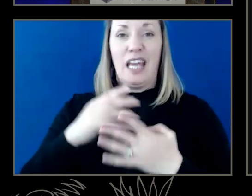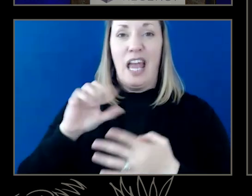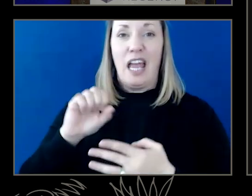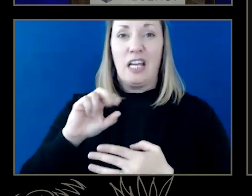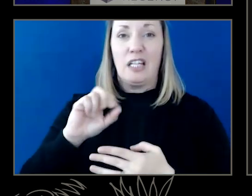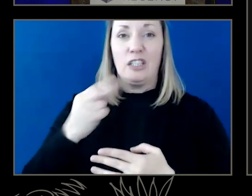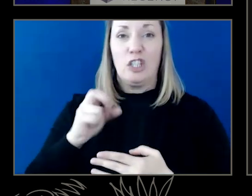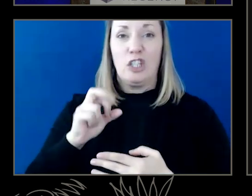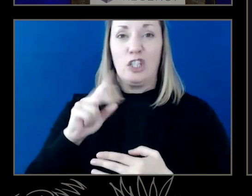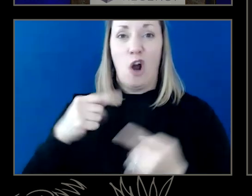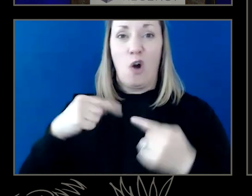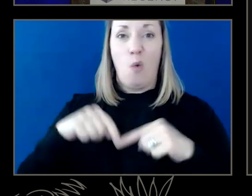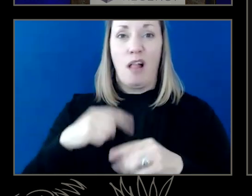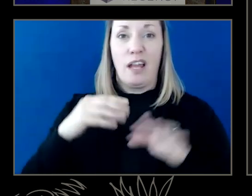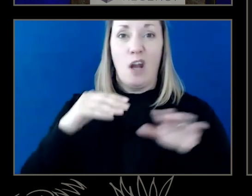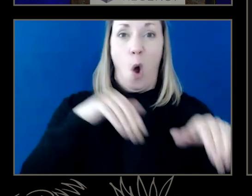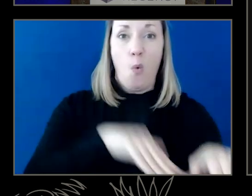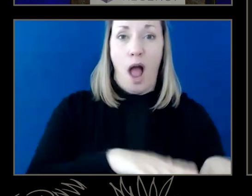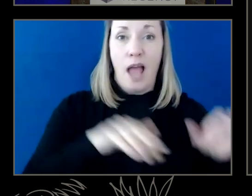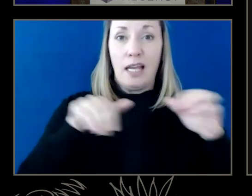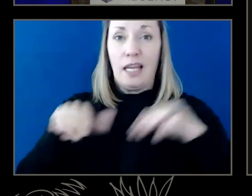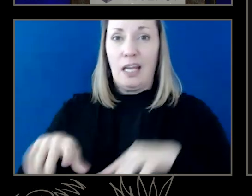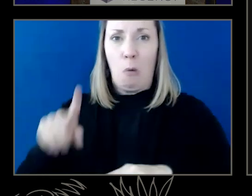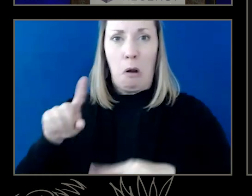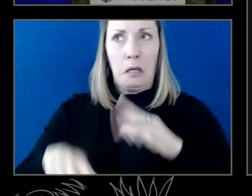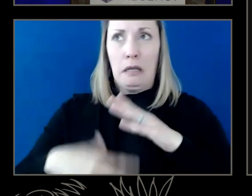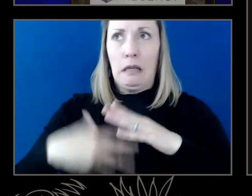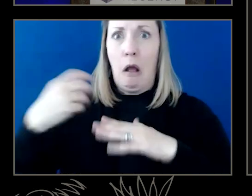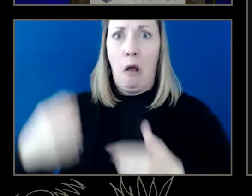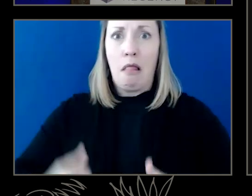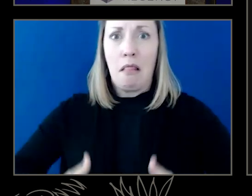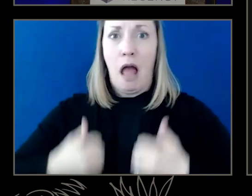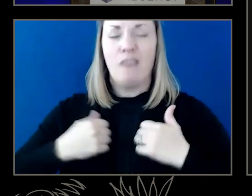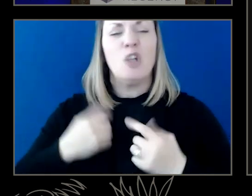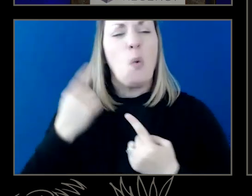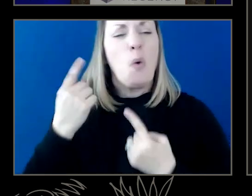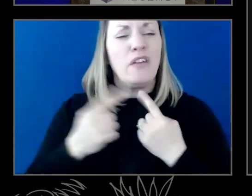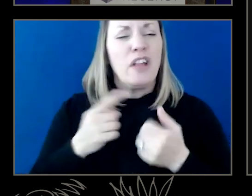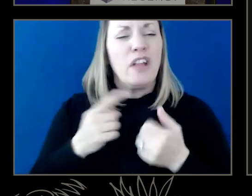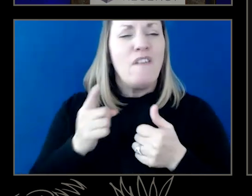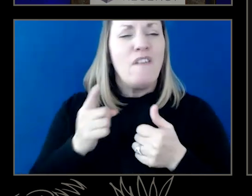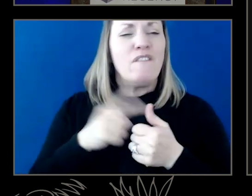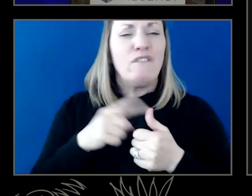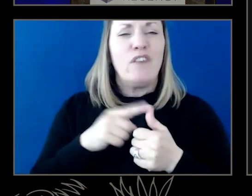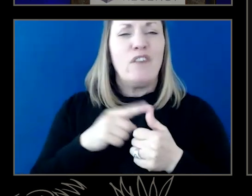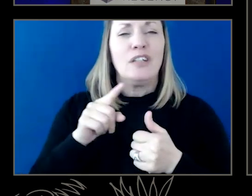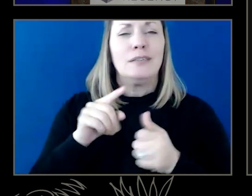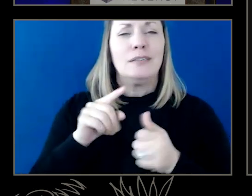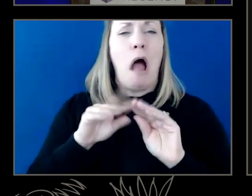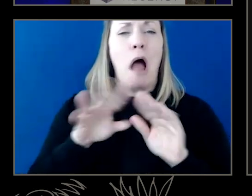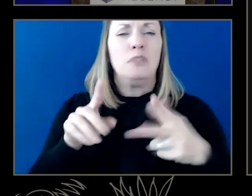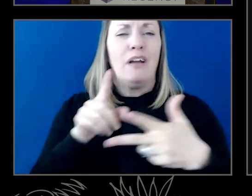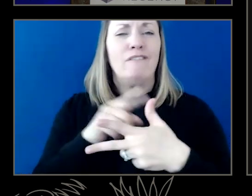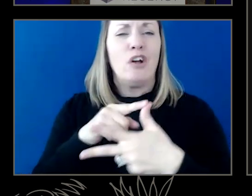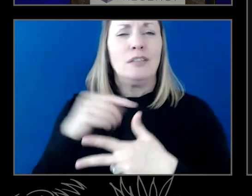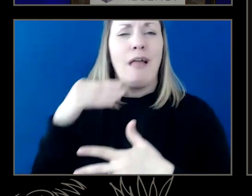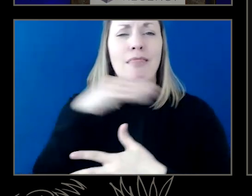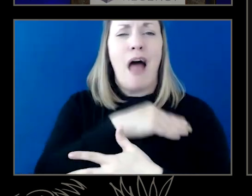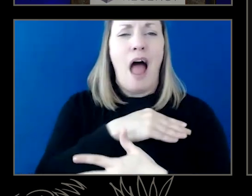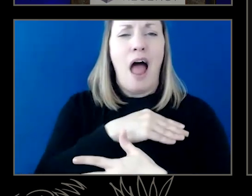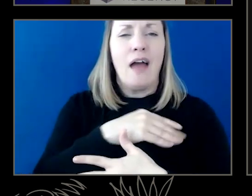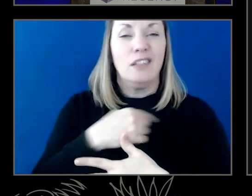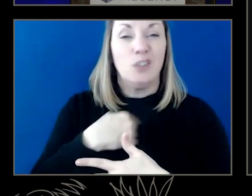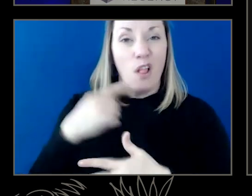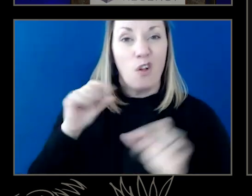alive. And what were you thinking, not even picking the first option as the obvious lie? Do I even look like I can bench